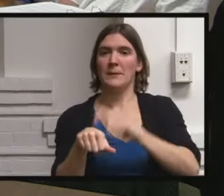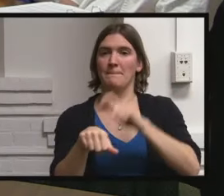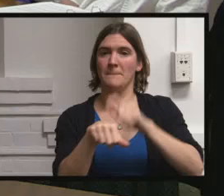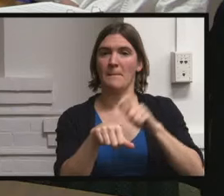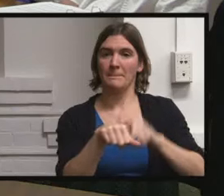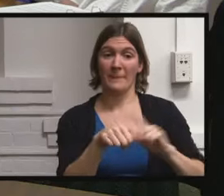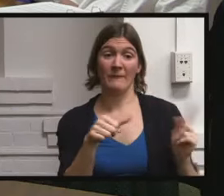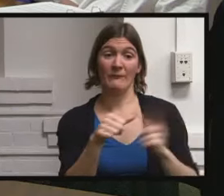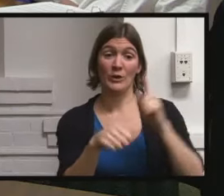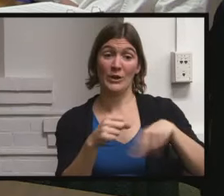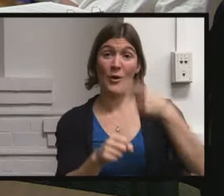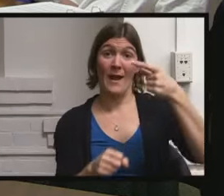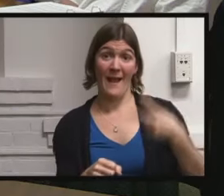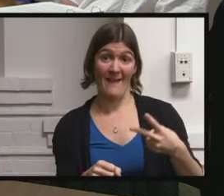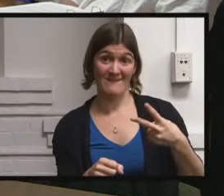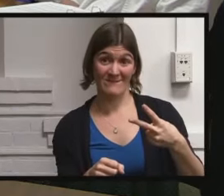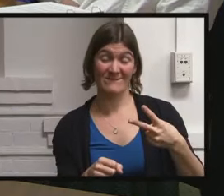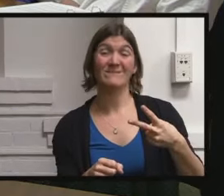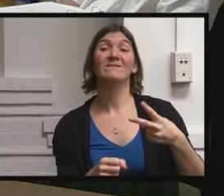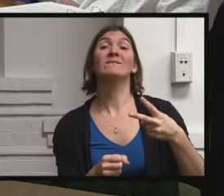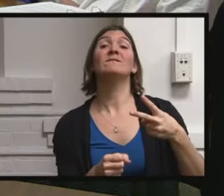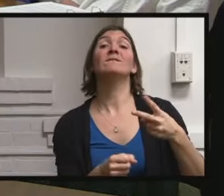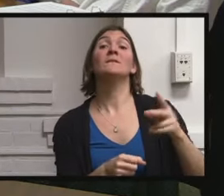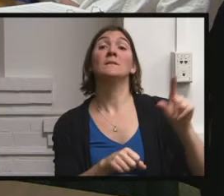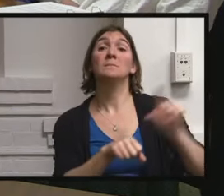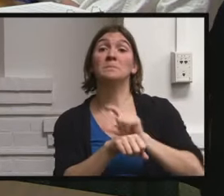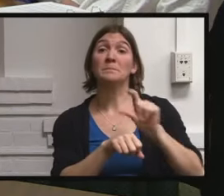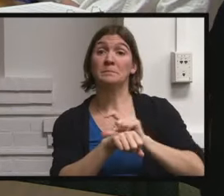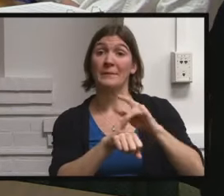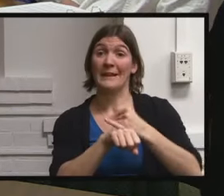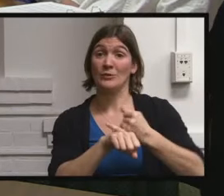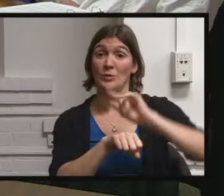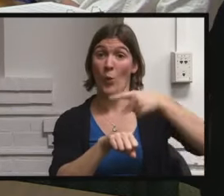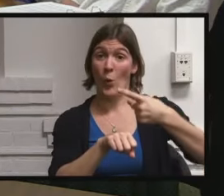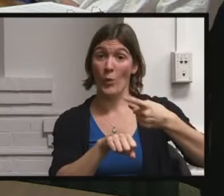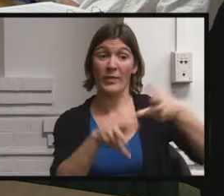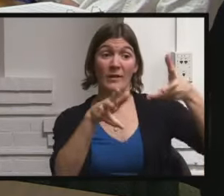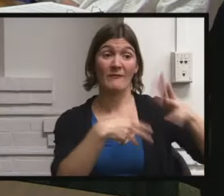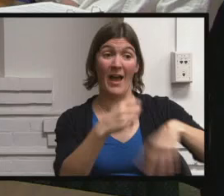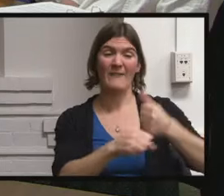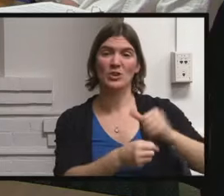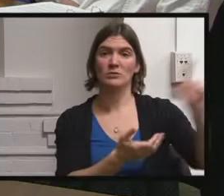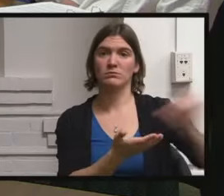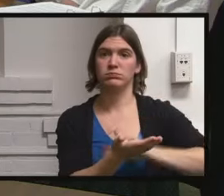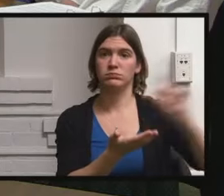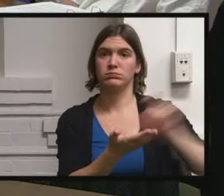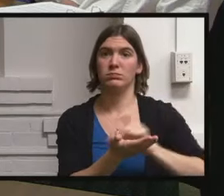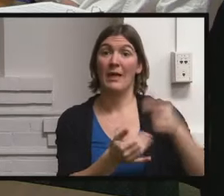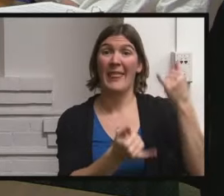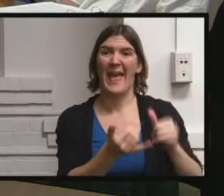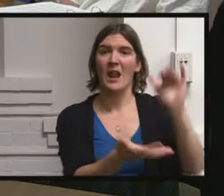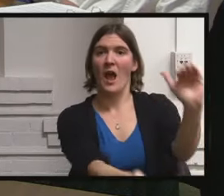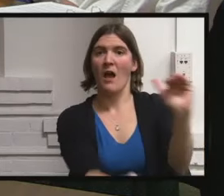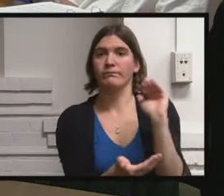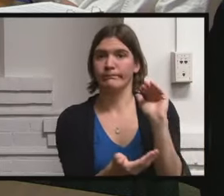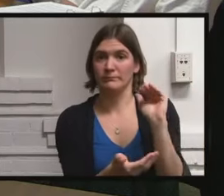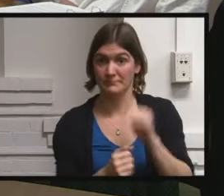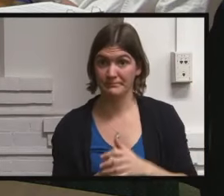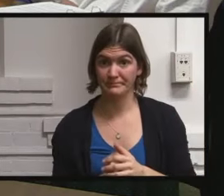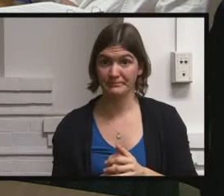is set forth in an attachment to the agreement. We have a motion to approve the